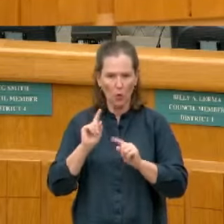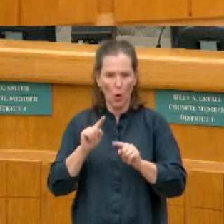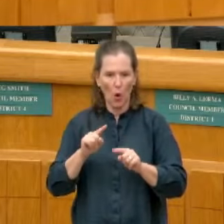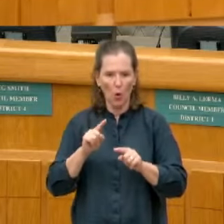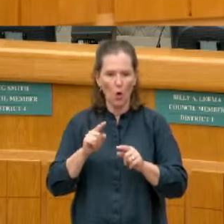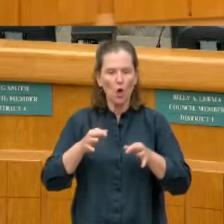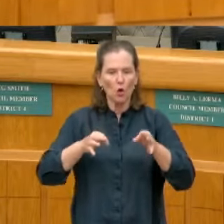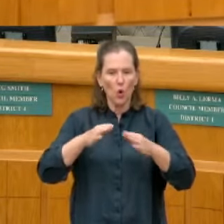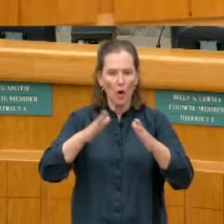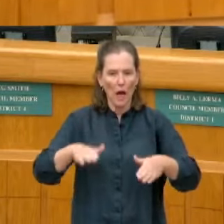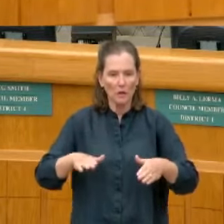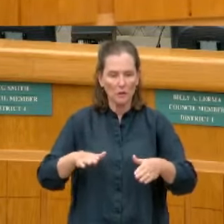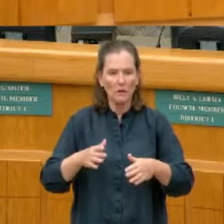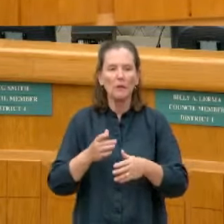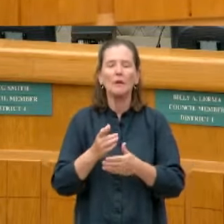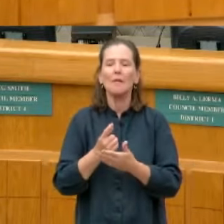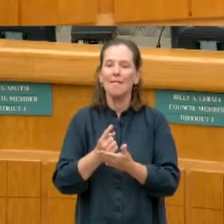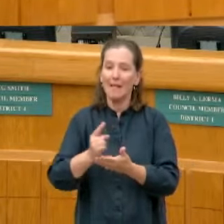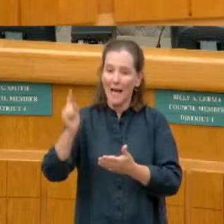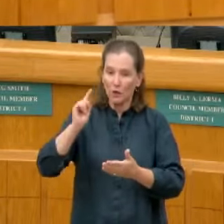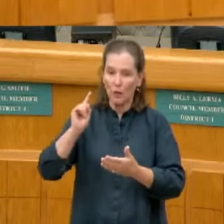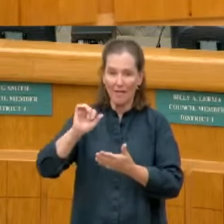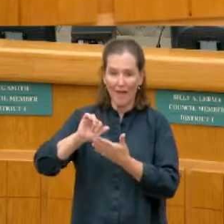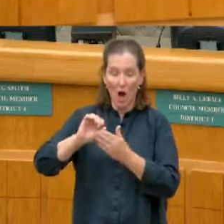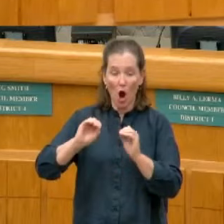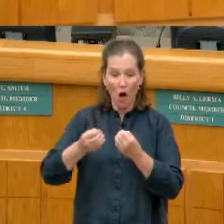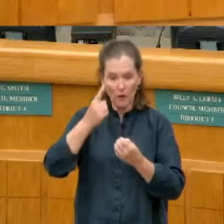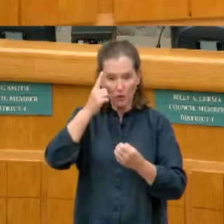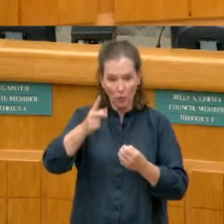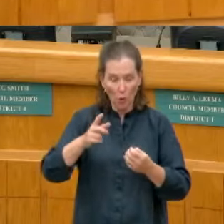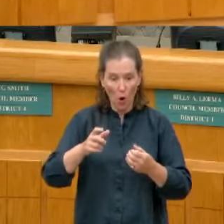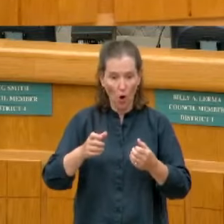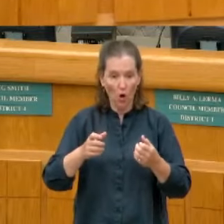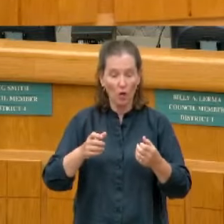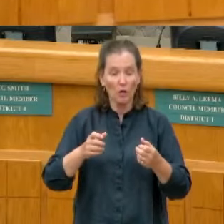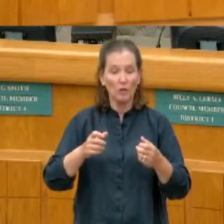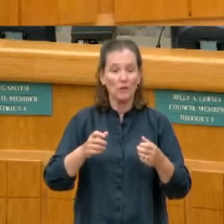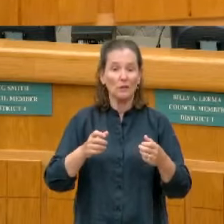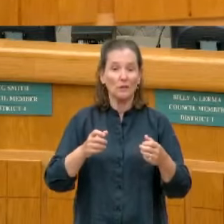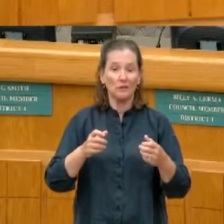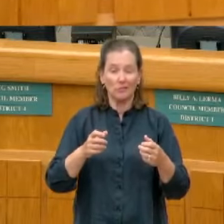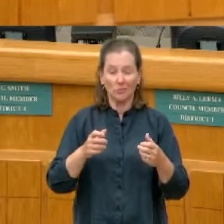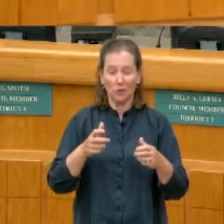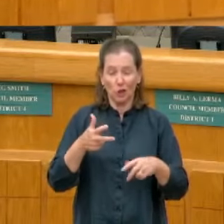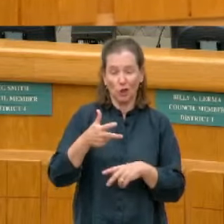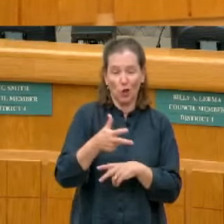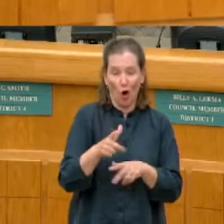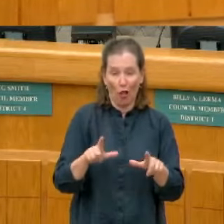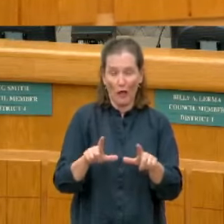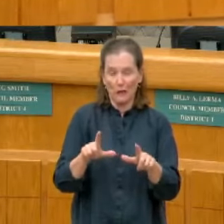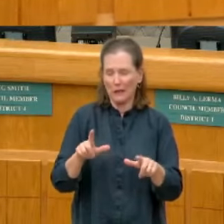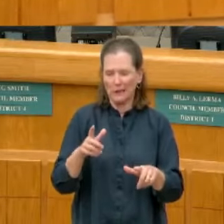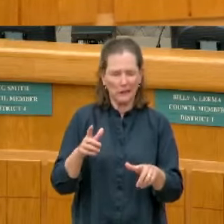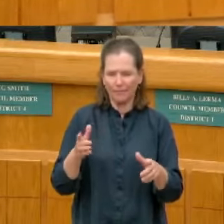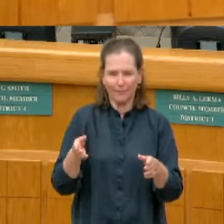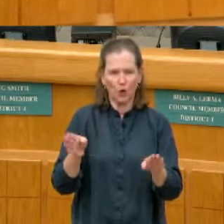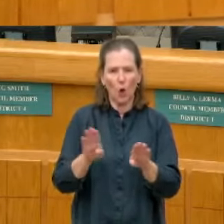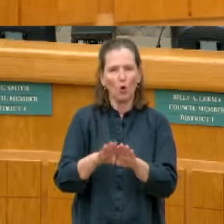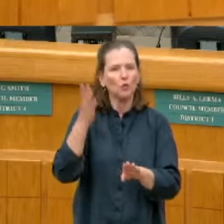was closed due to an outbreak of COVID-19, which impacted a number of our employees. I don't know if I mentioned this, but it wound up